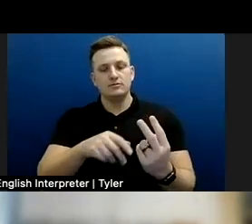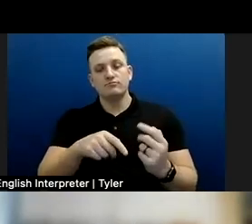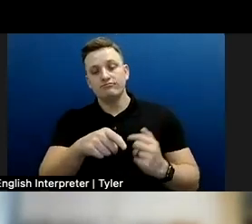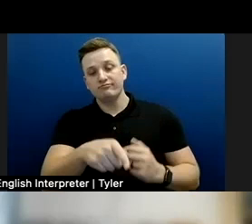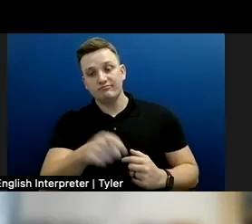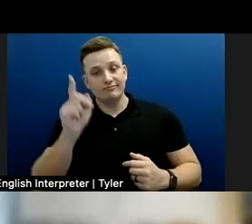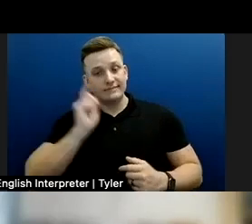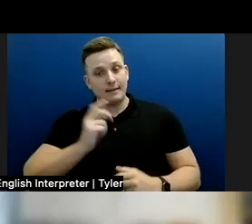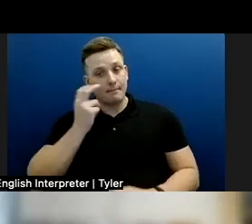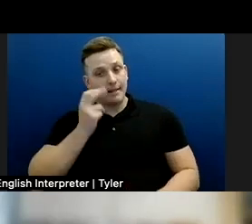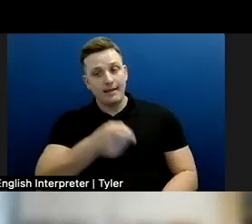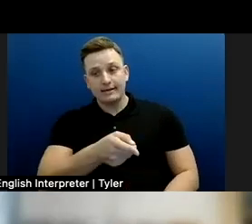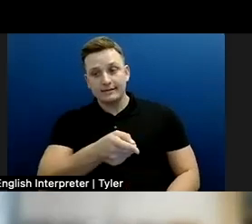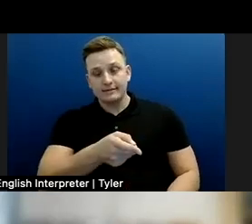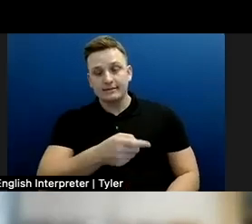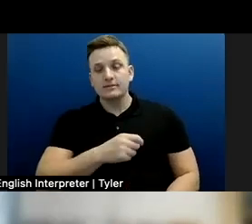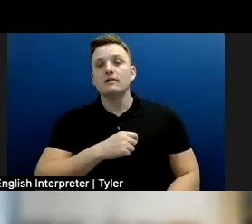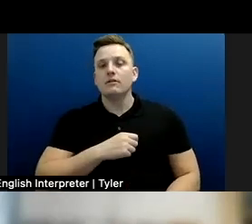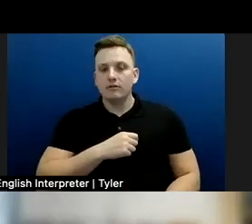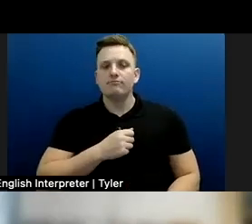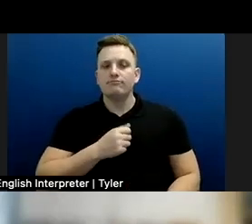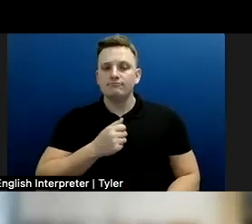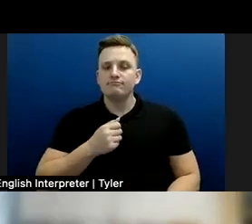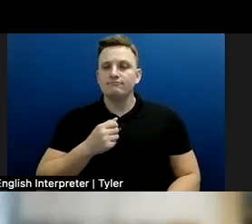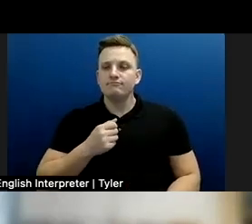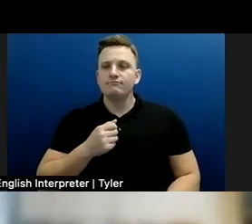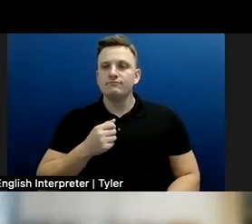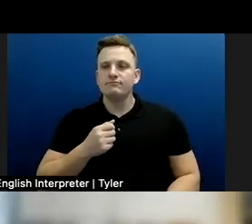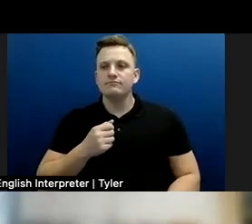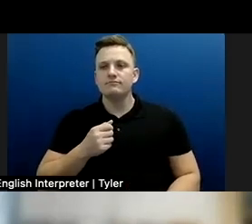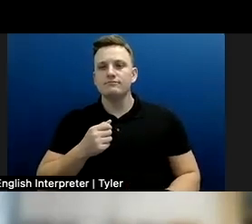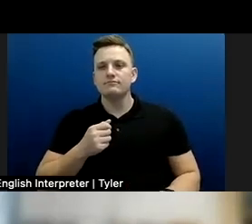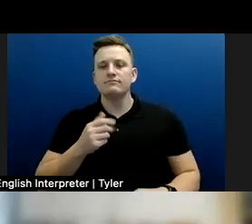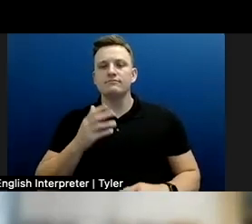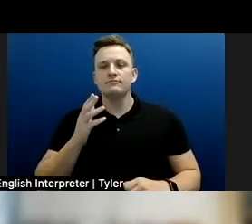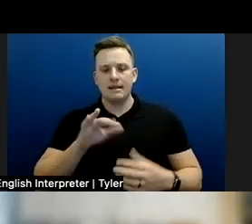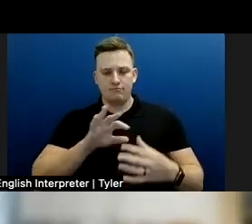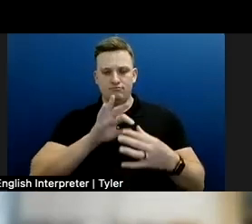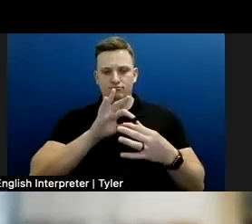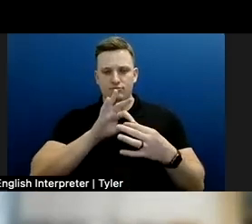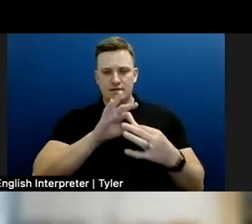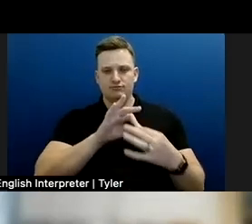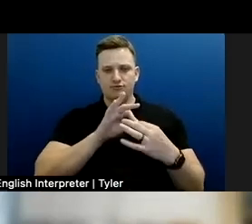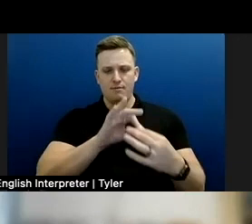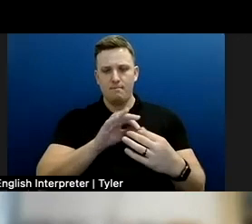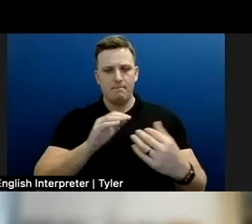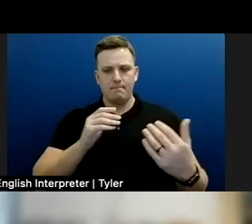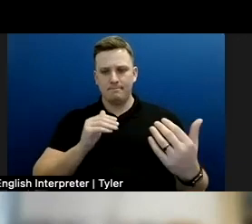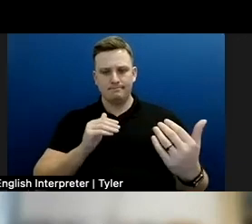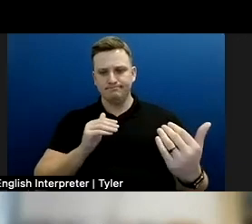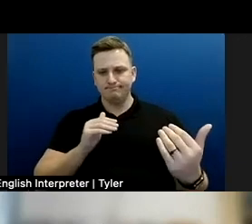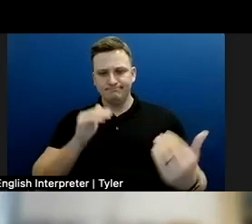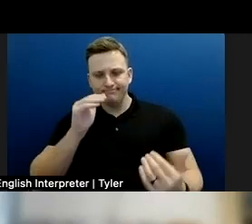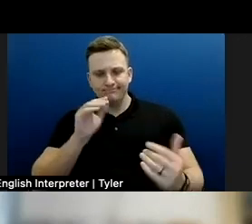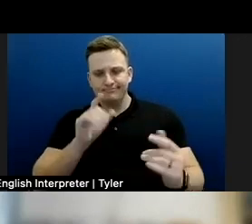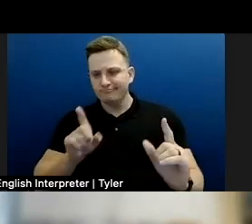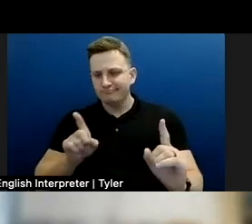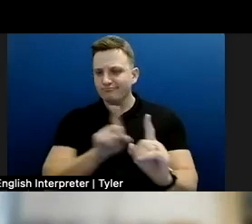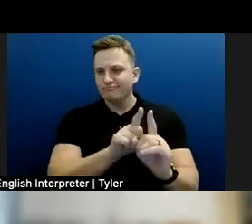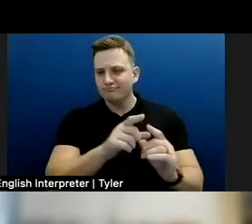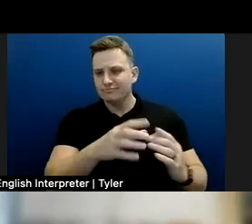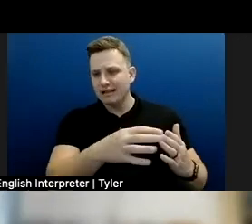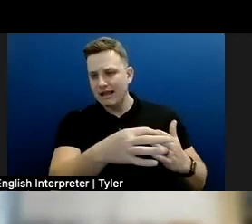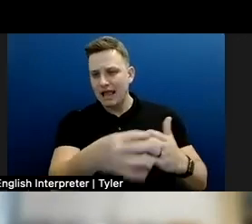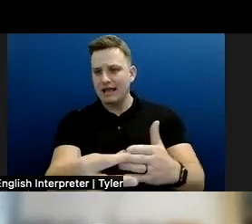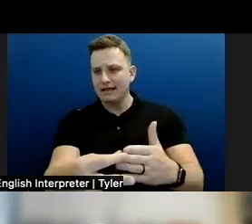deaf-blind, then perhaps this kind of asymmetrical relationship that guides a person who is